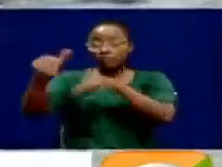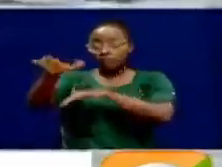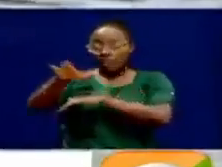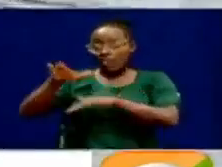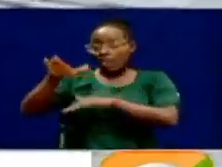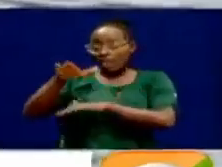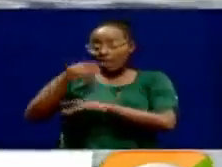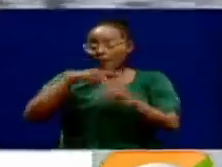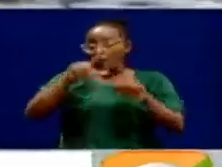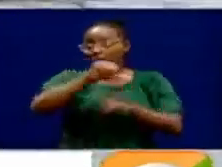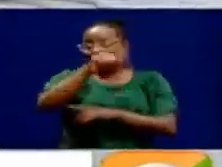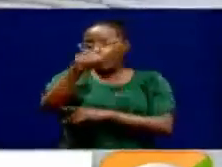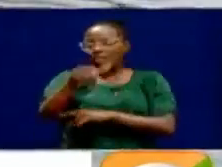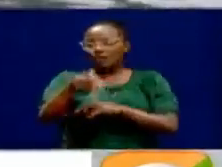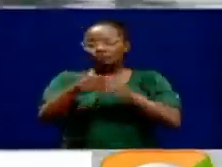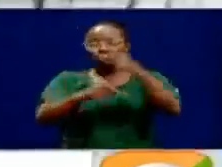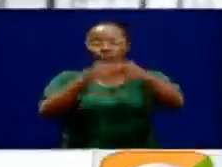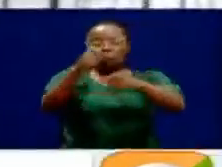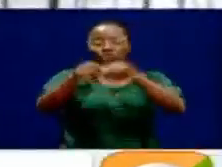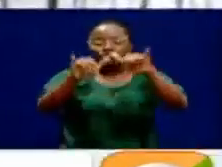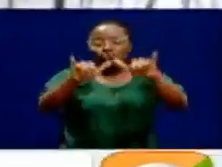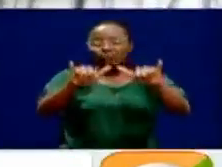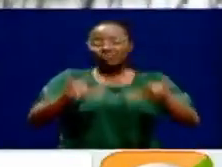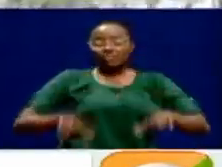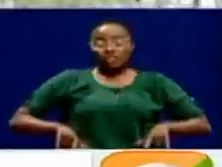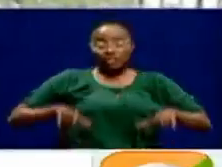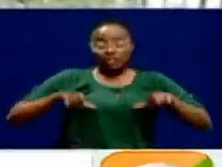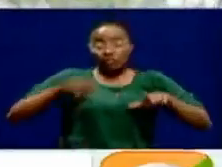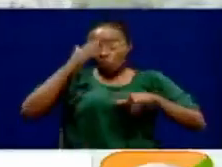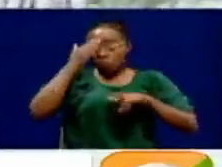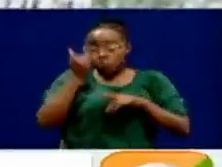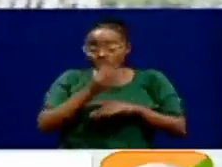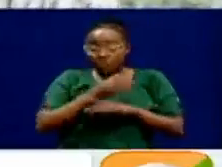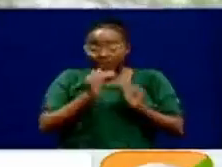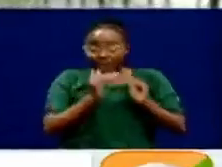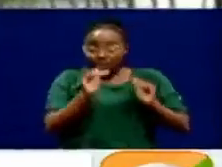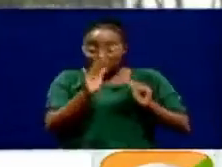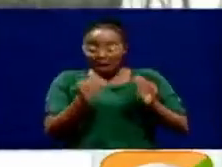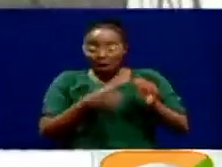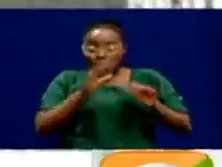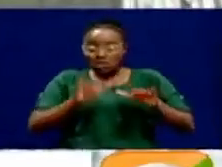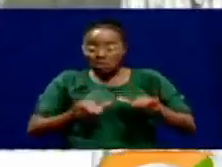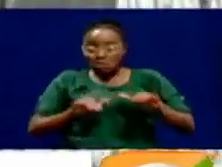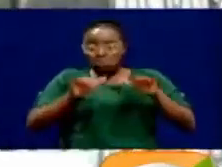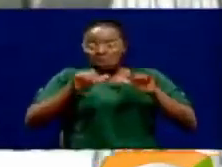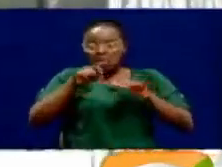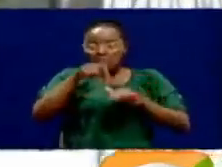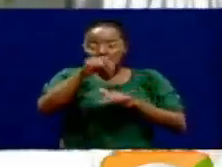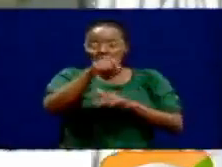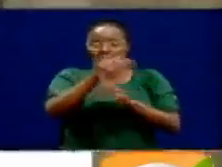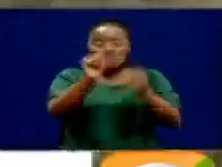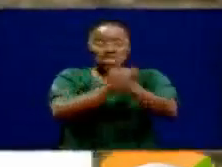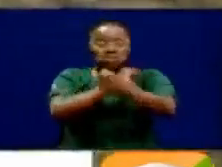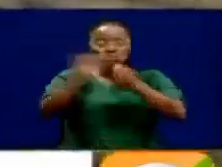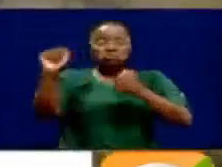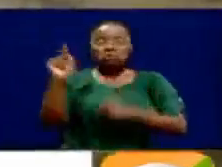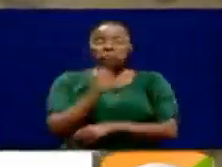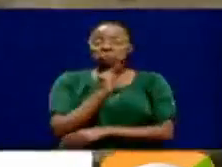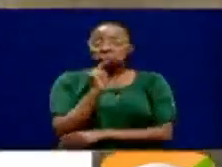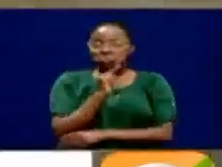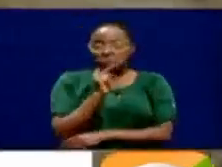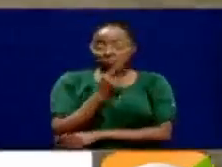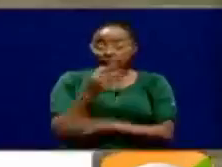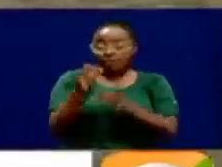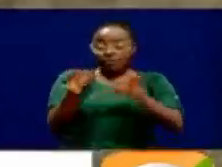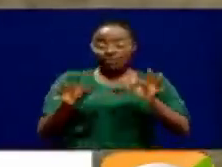grounds, but the rest are still living there, their homes fully submerged and crops in their farms destroyed. Hundreds